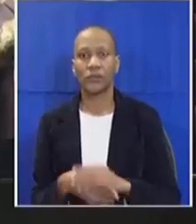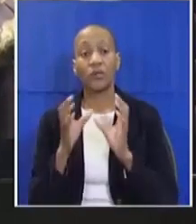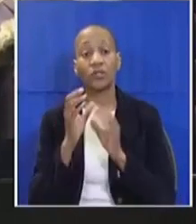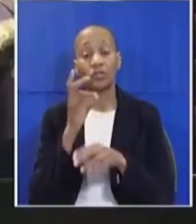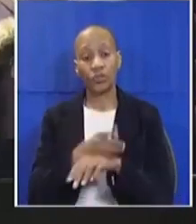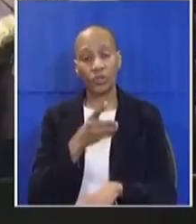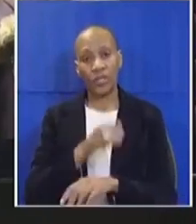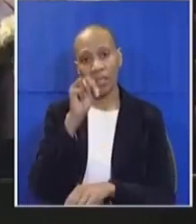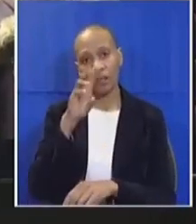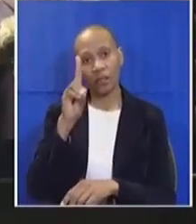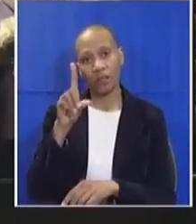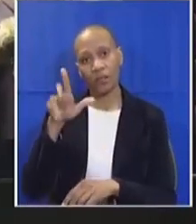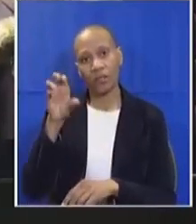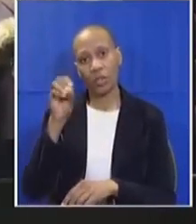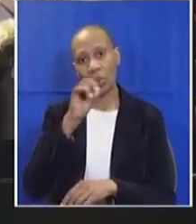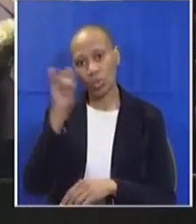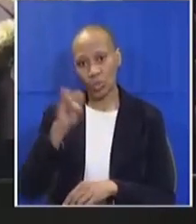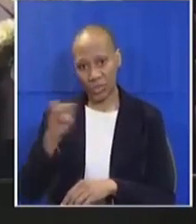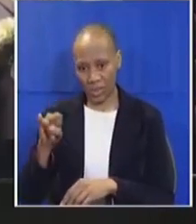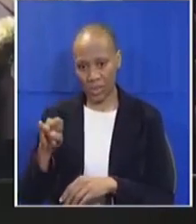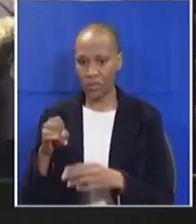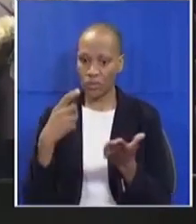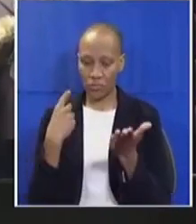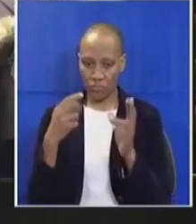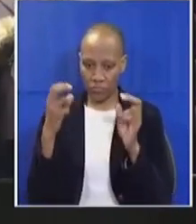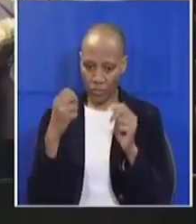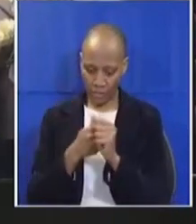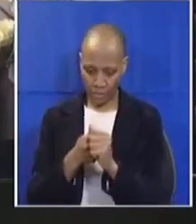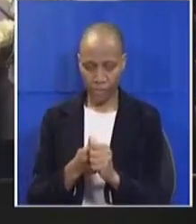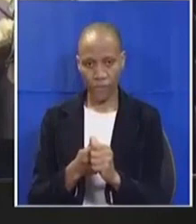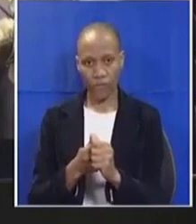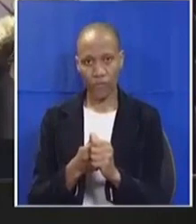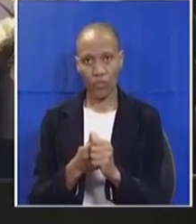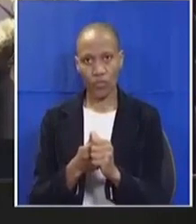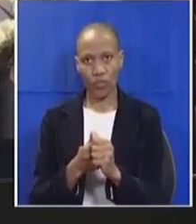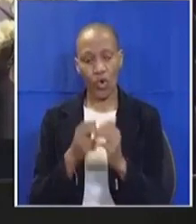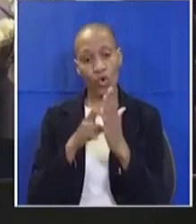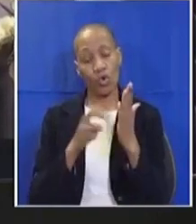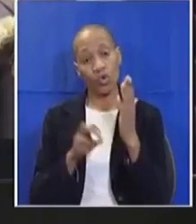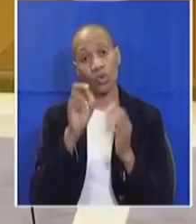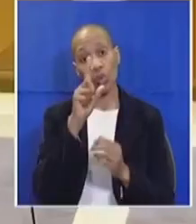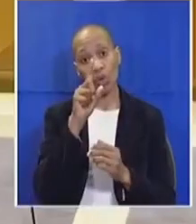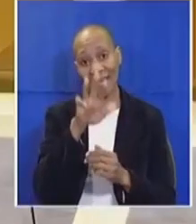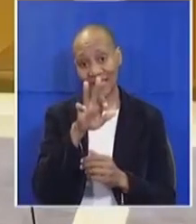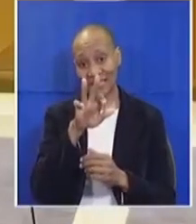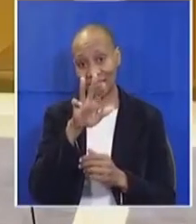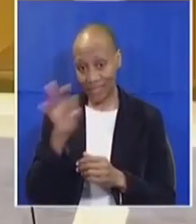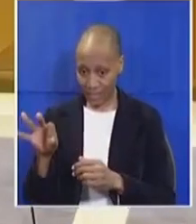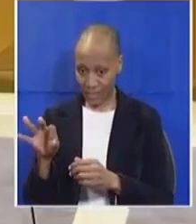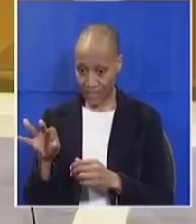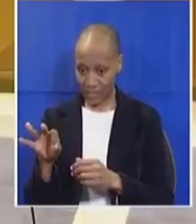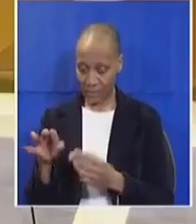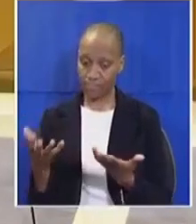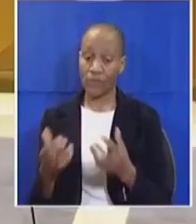Dr. Ndlozi will take charge of the order in terms of Assembly Rule 93. Honorable,